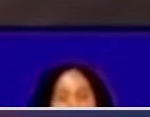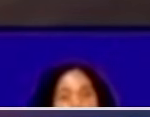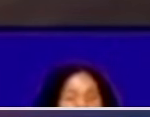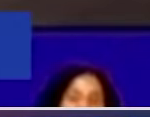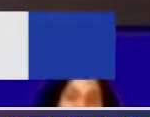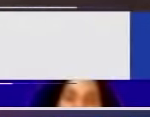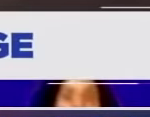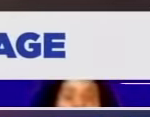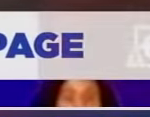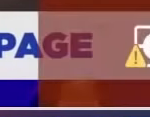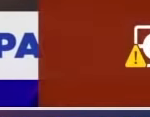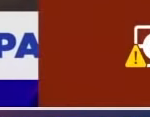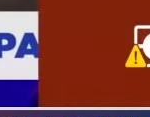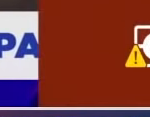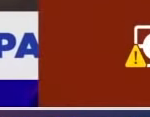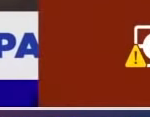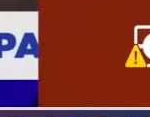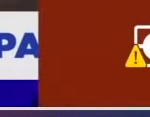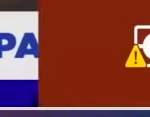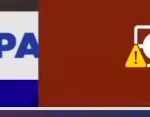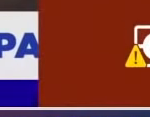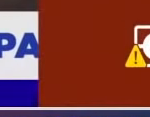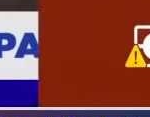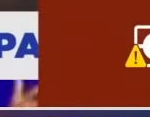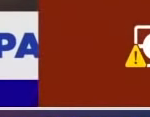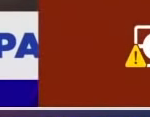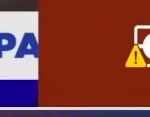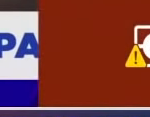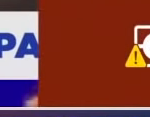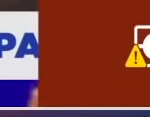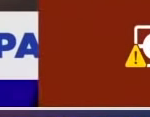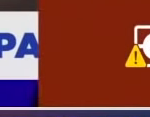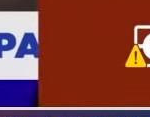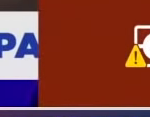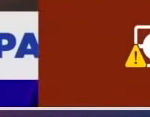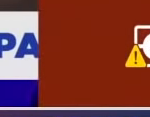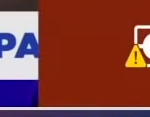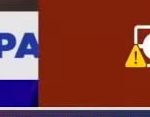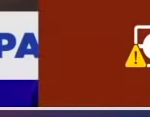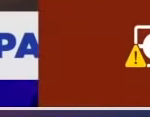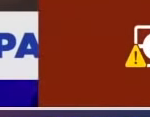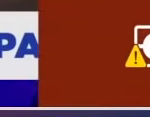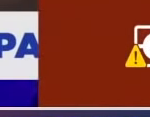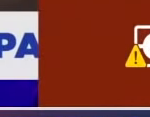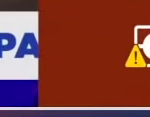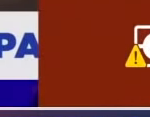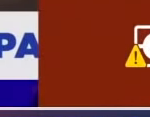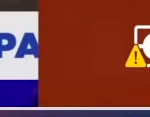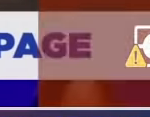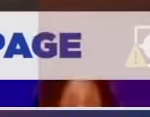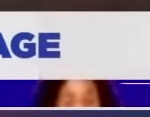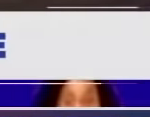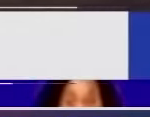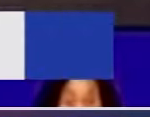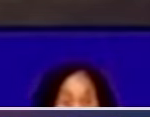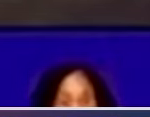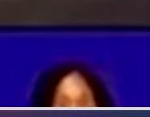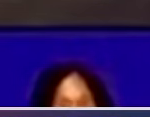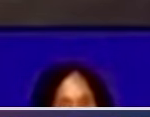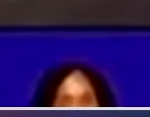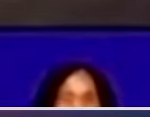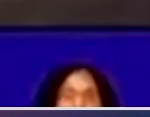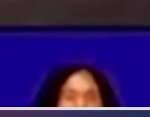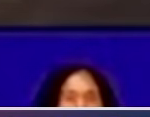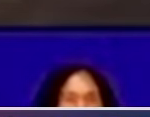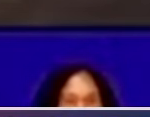you created in our schools. And our governments will make it easier to do business and create jobs as we try to undo the decades worth